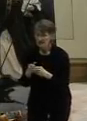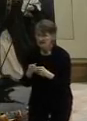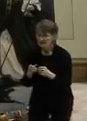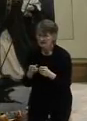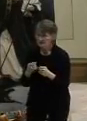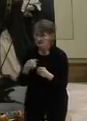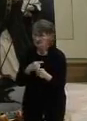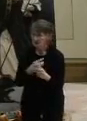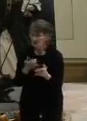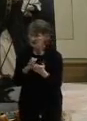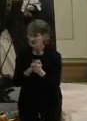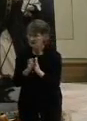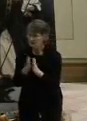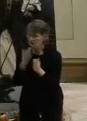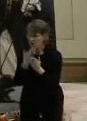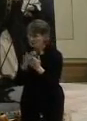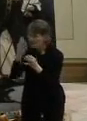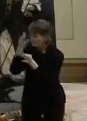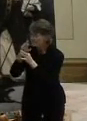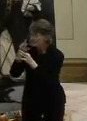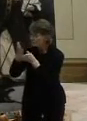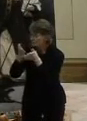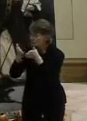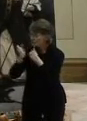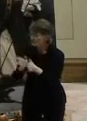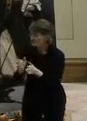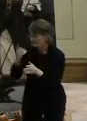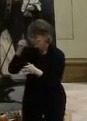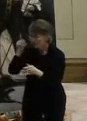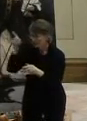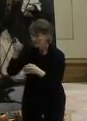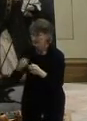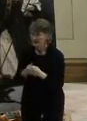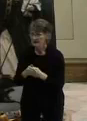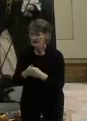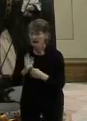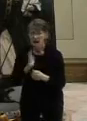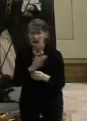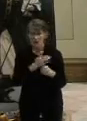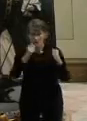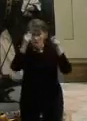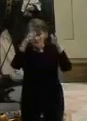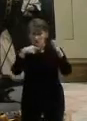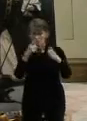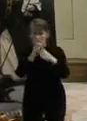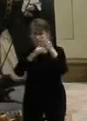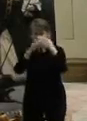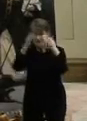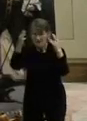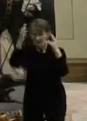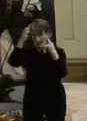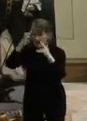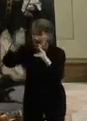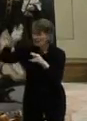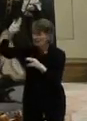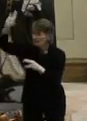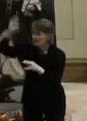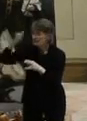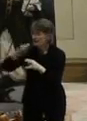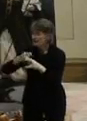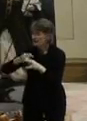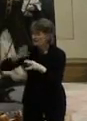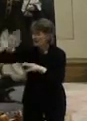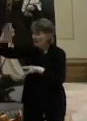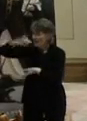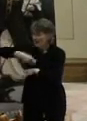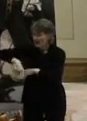faithful servant, come share your master's joy. Our Father, who art in heaven, hallowed be